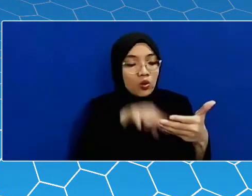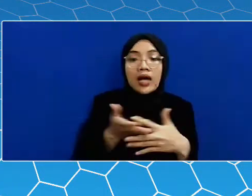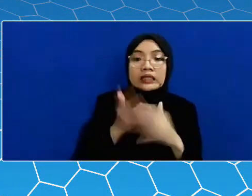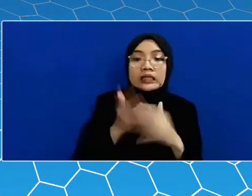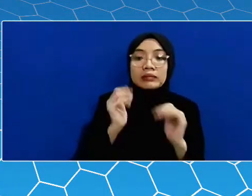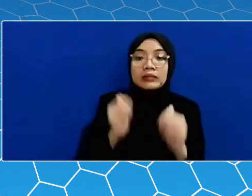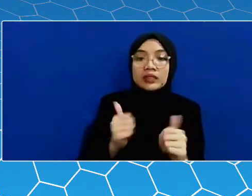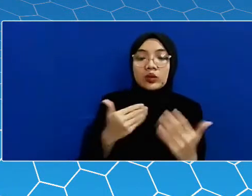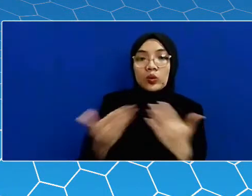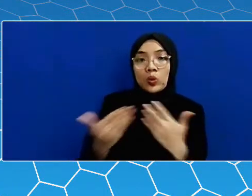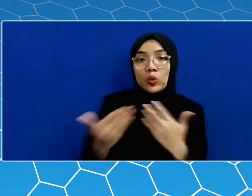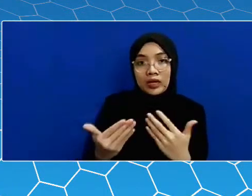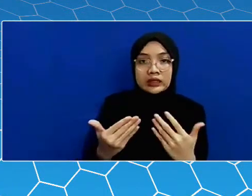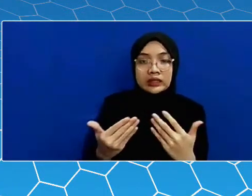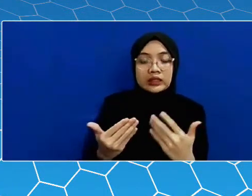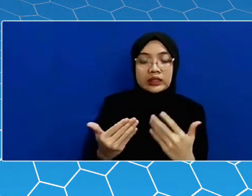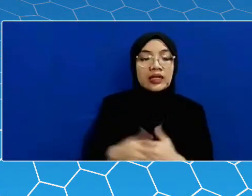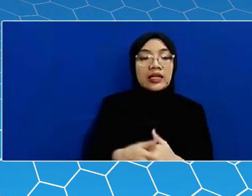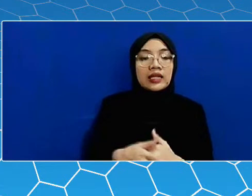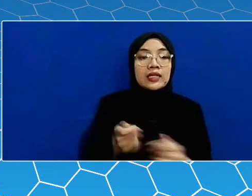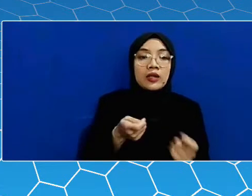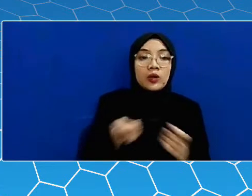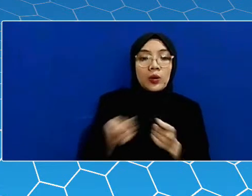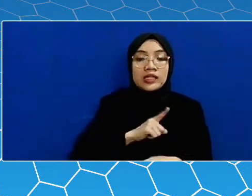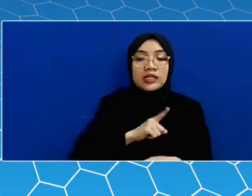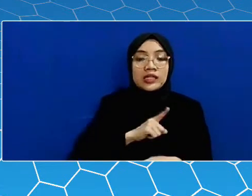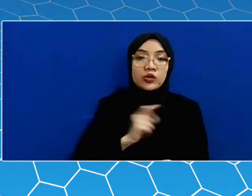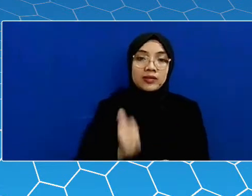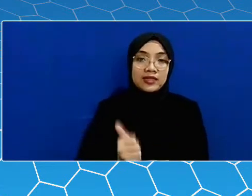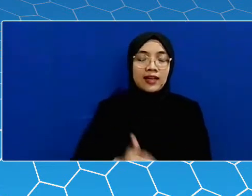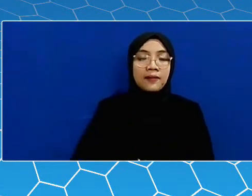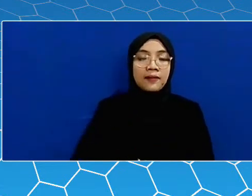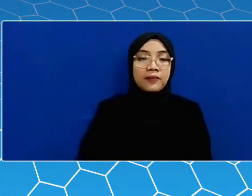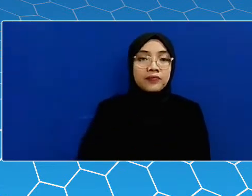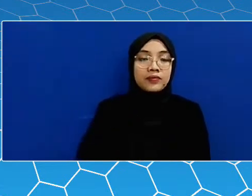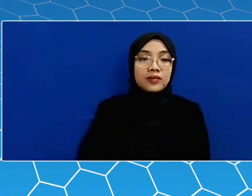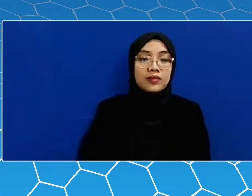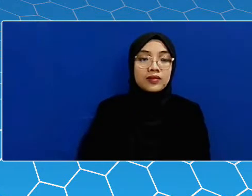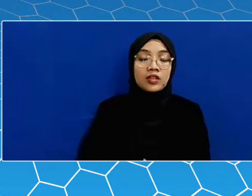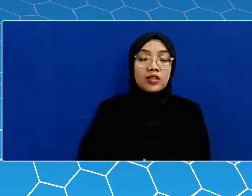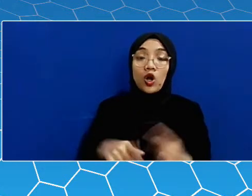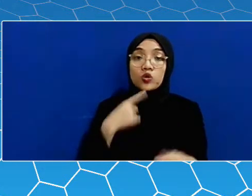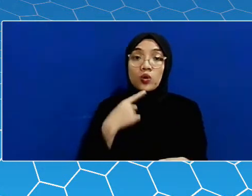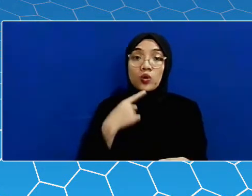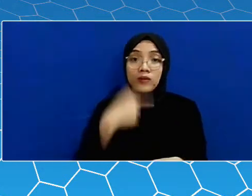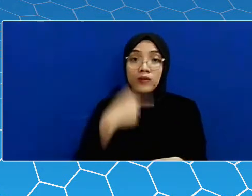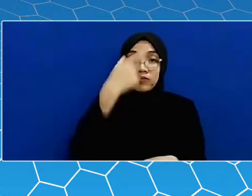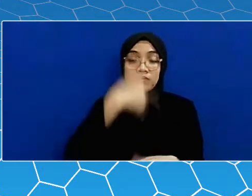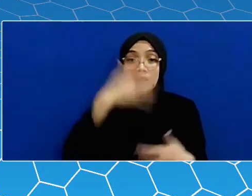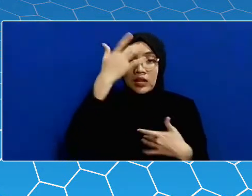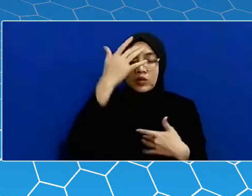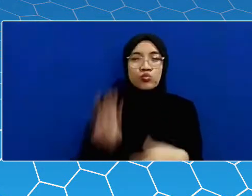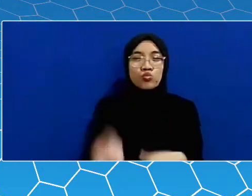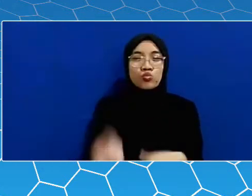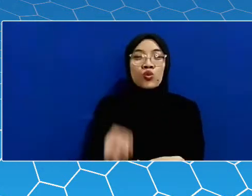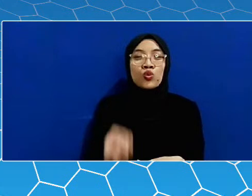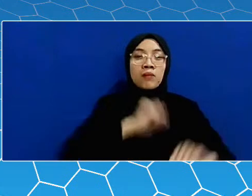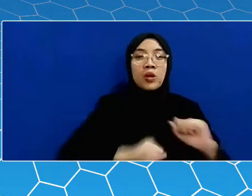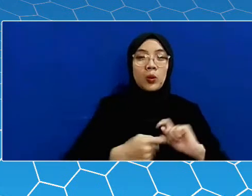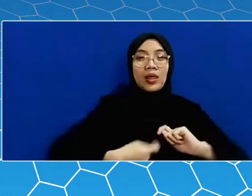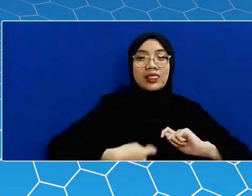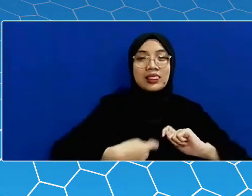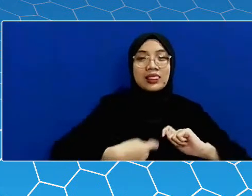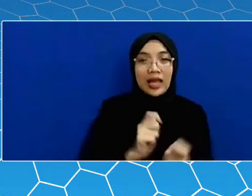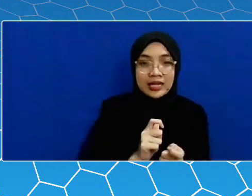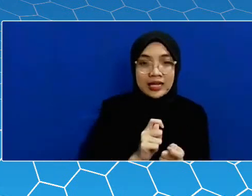their condition. So from a patient point of view, it becomes very simple to book a test online, get the test done in a few minutes,